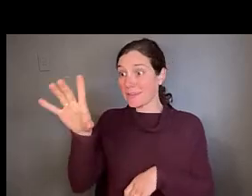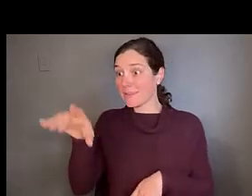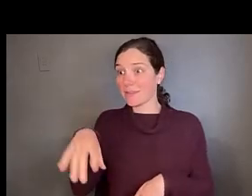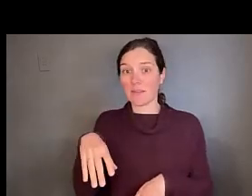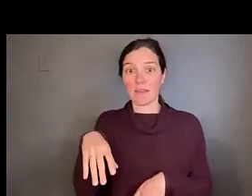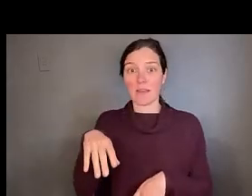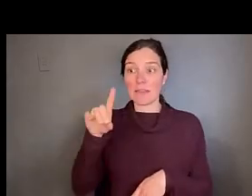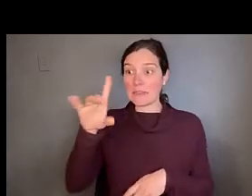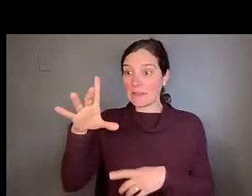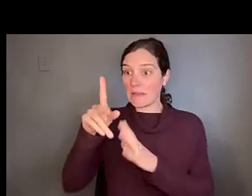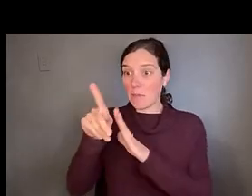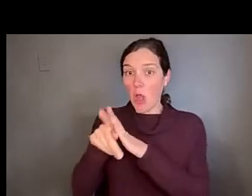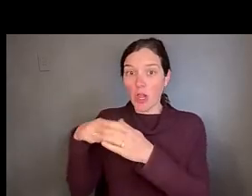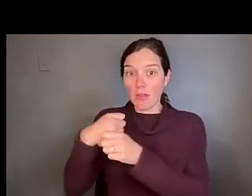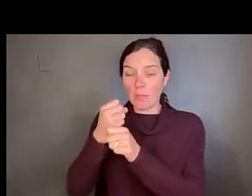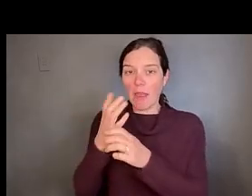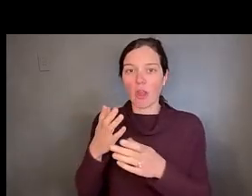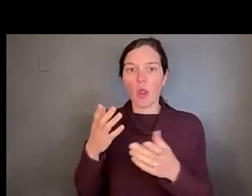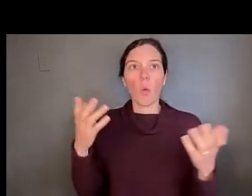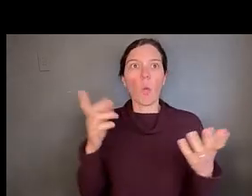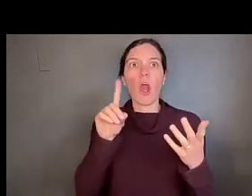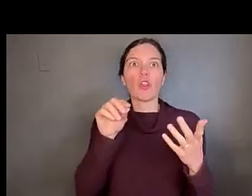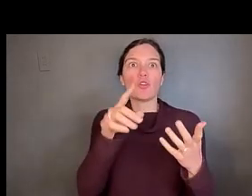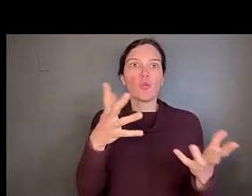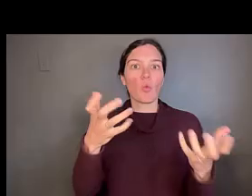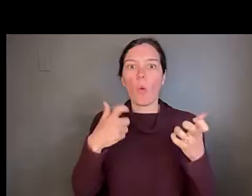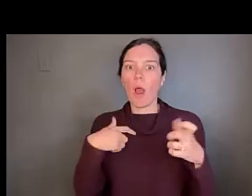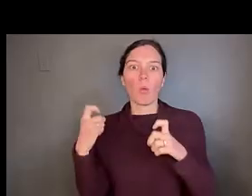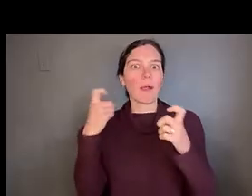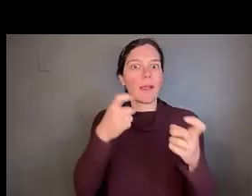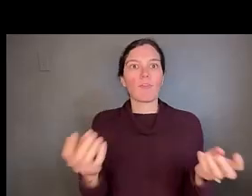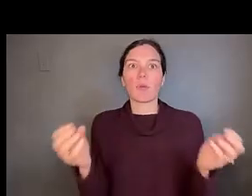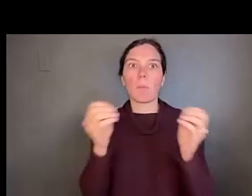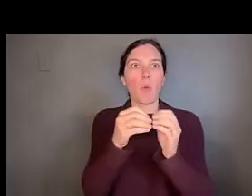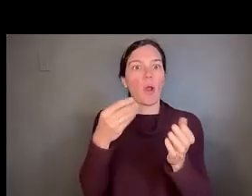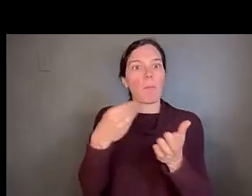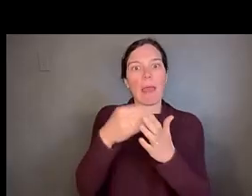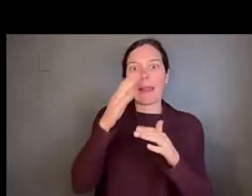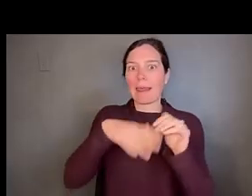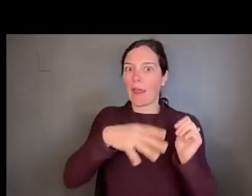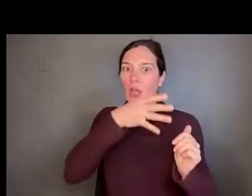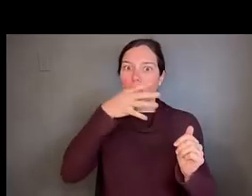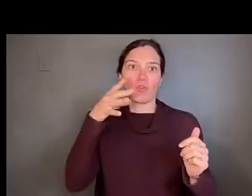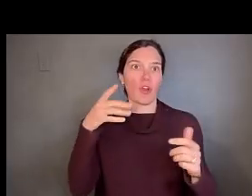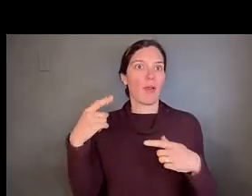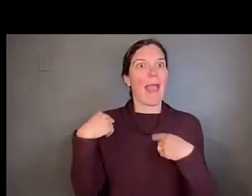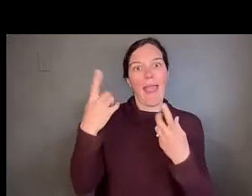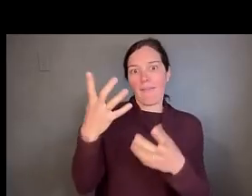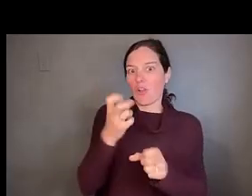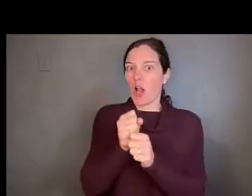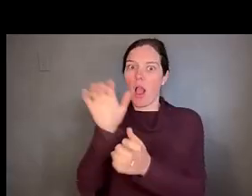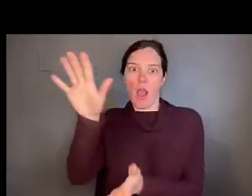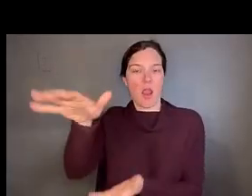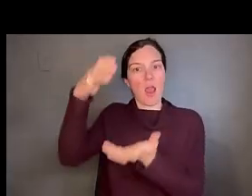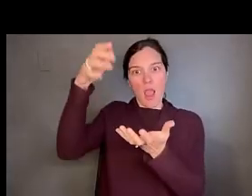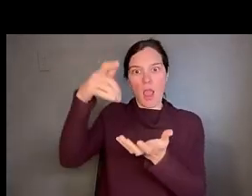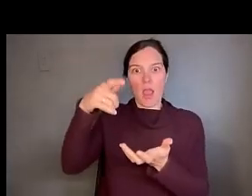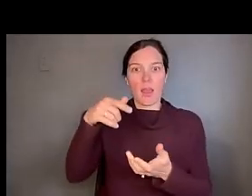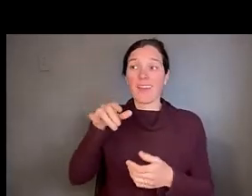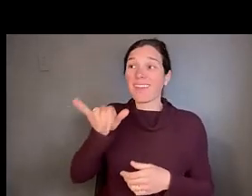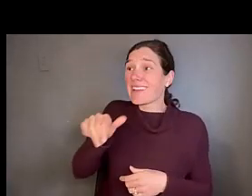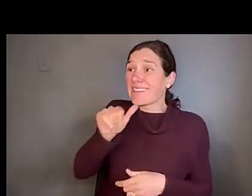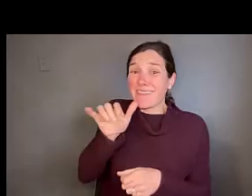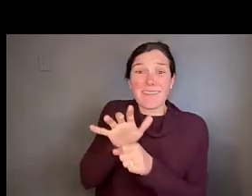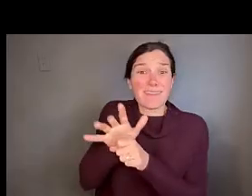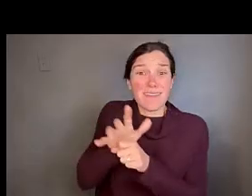from DC policymakers. What do you want? We're giving you more money than rural has ever gotten in one tranche. It's not enough because